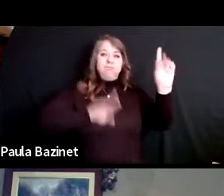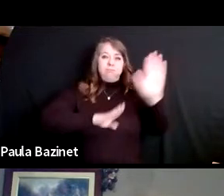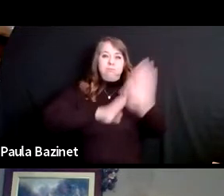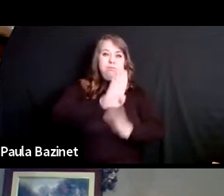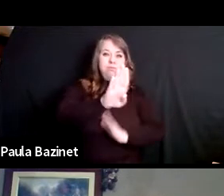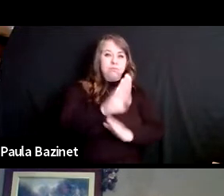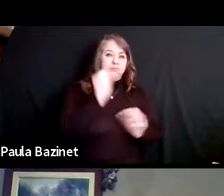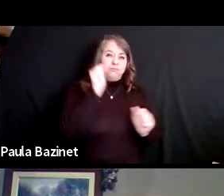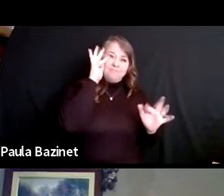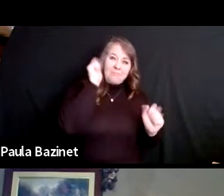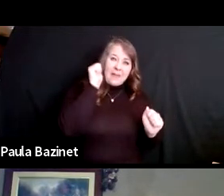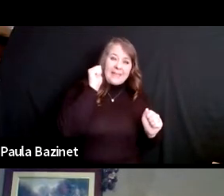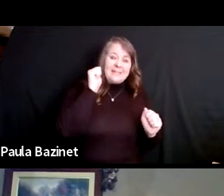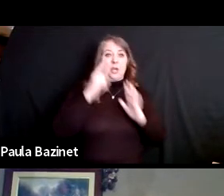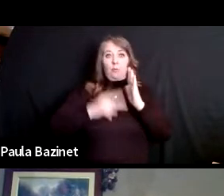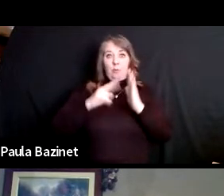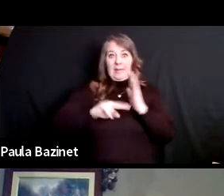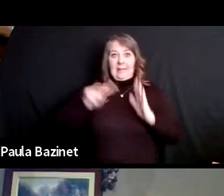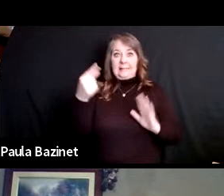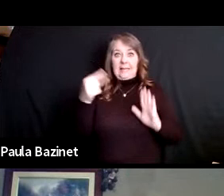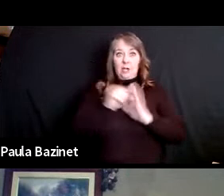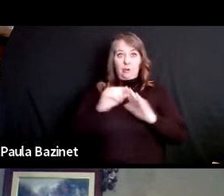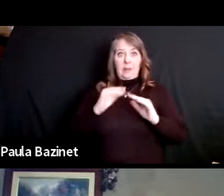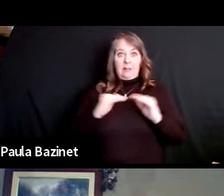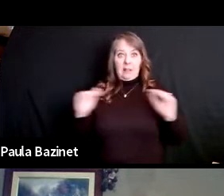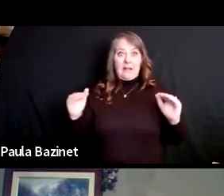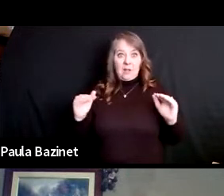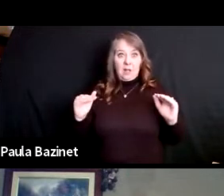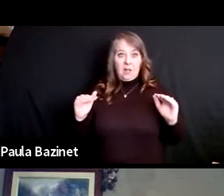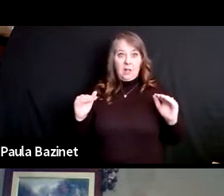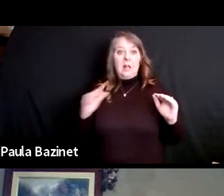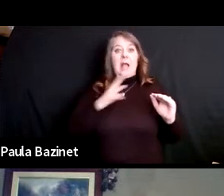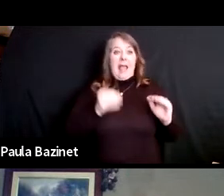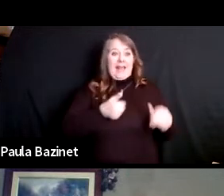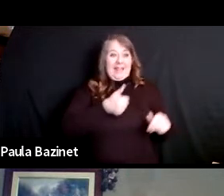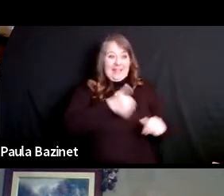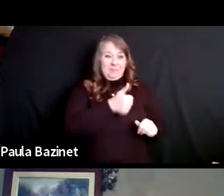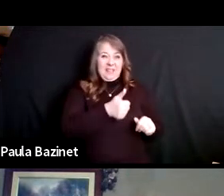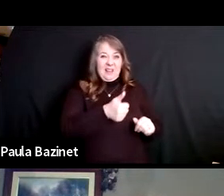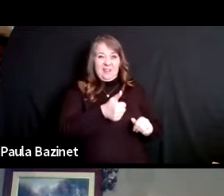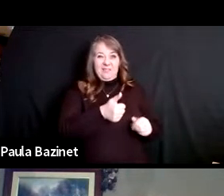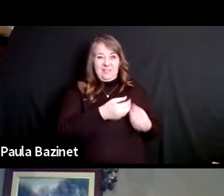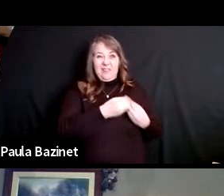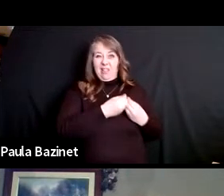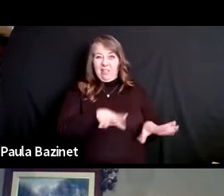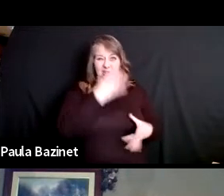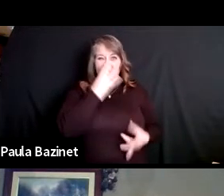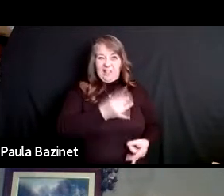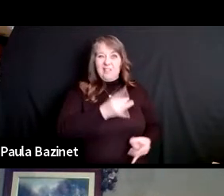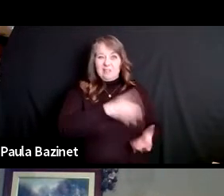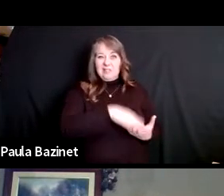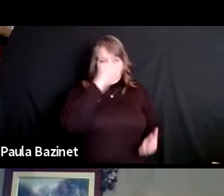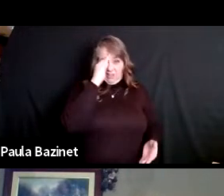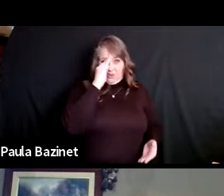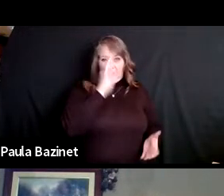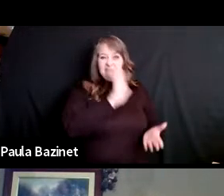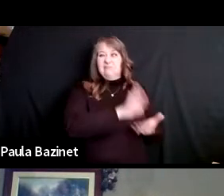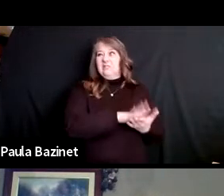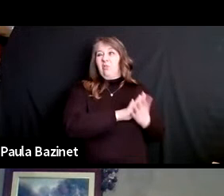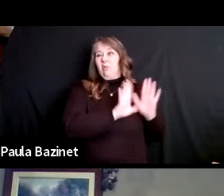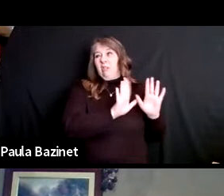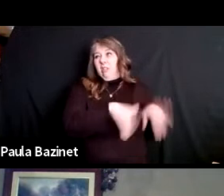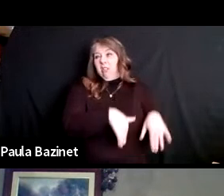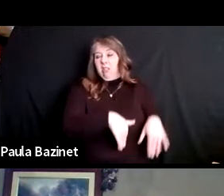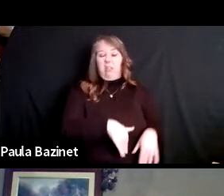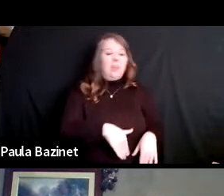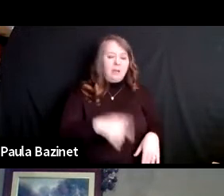amazingly. He's reading on a second grade level, and he is losing interest in learning and in school. And